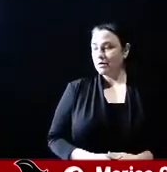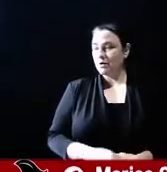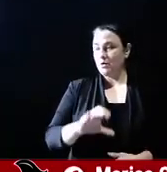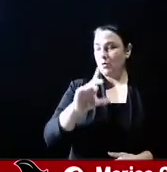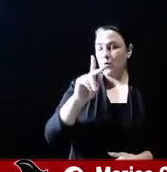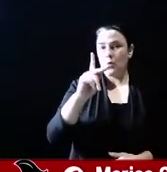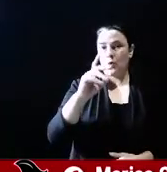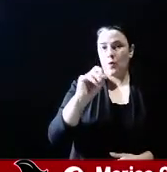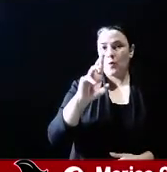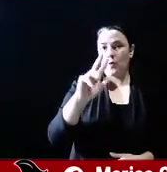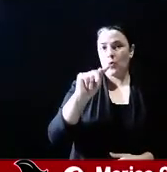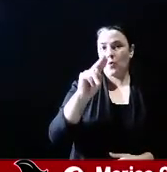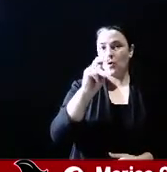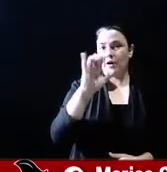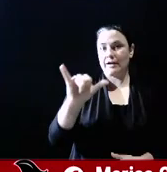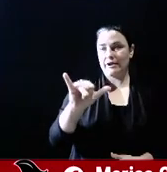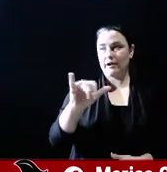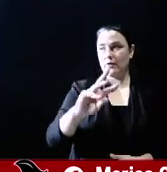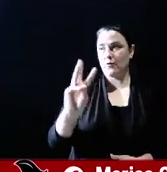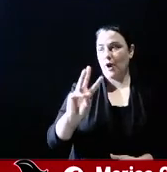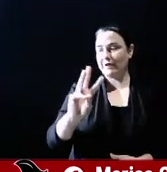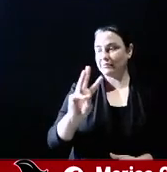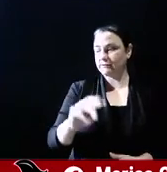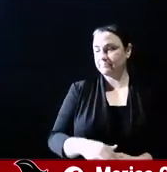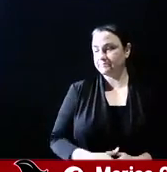Courtney Lachey Wright.